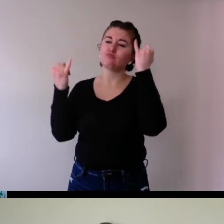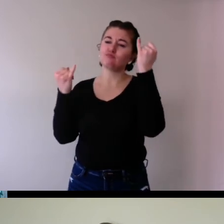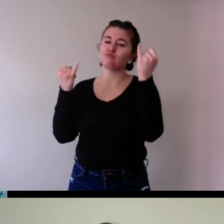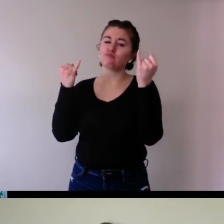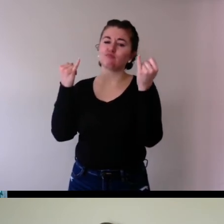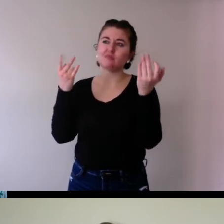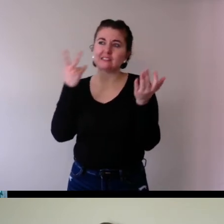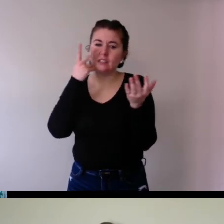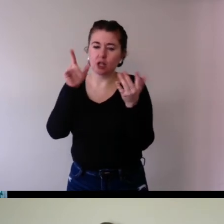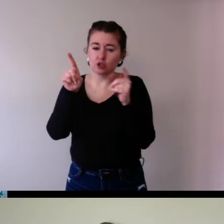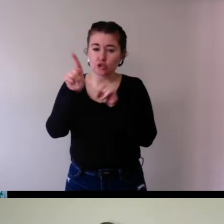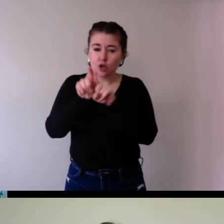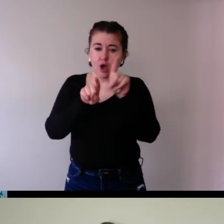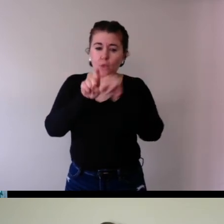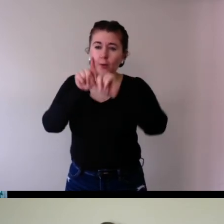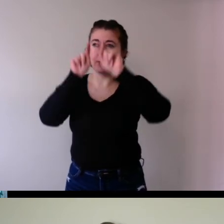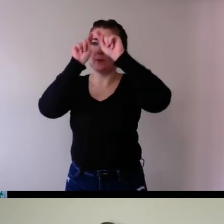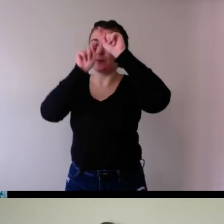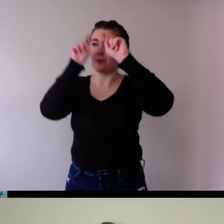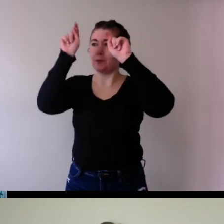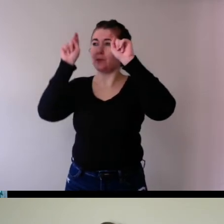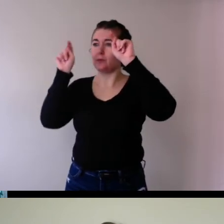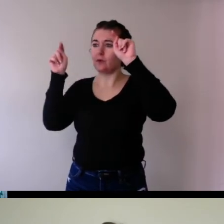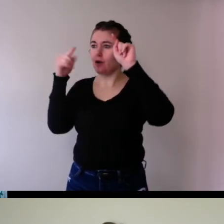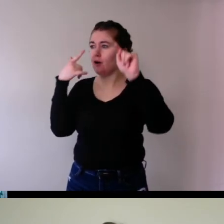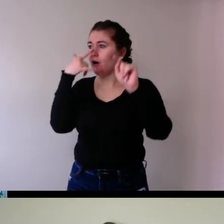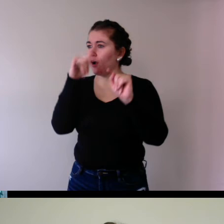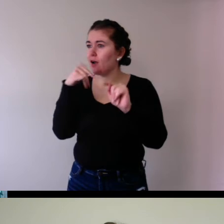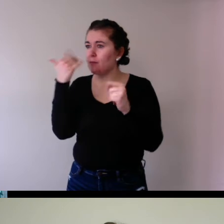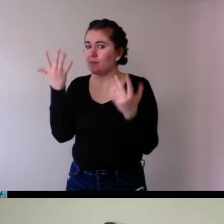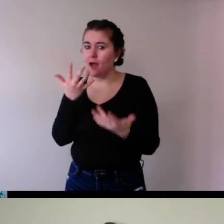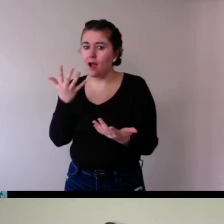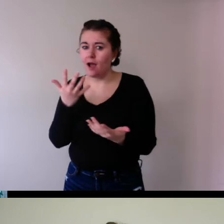Look at they're looking at the constellations and the stars.